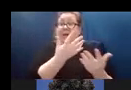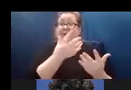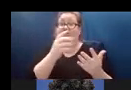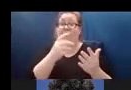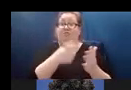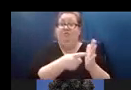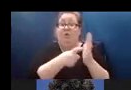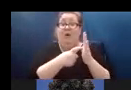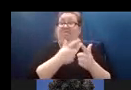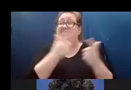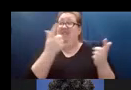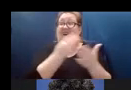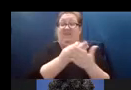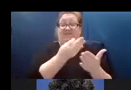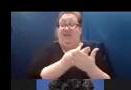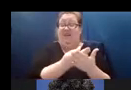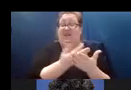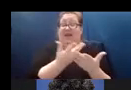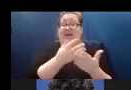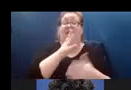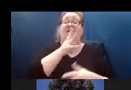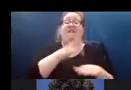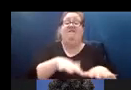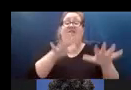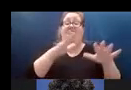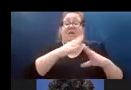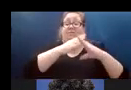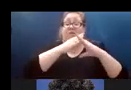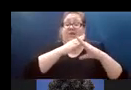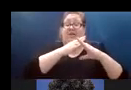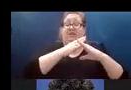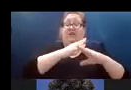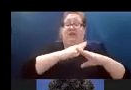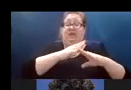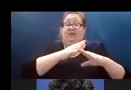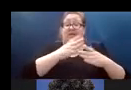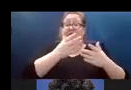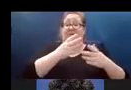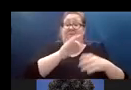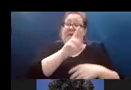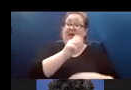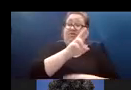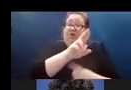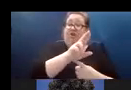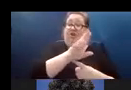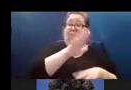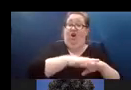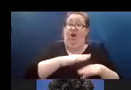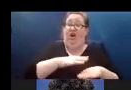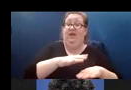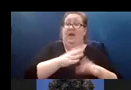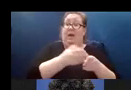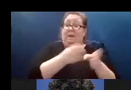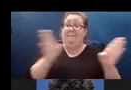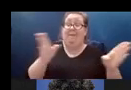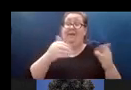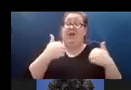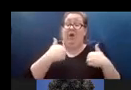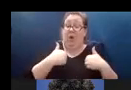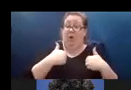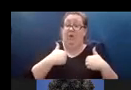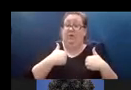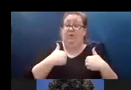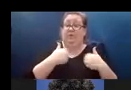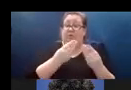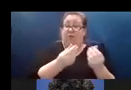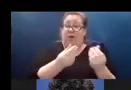flood protection barrier along publicly owned property, that's something that the city could coordinate, but they would